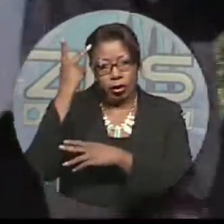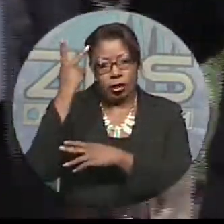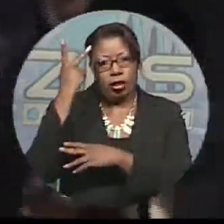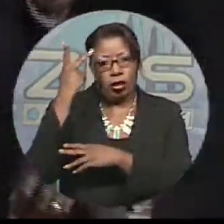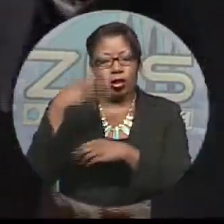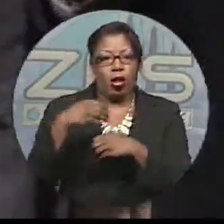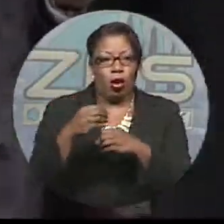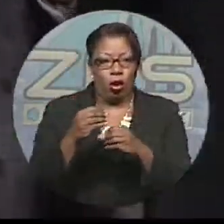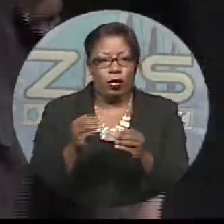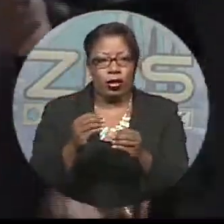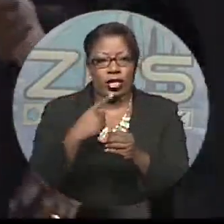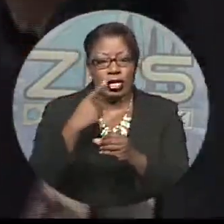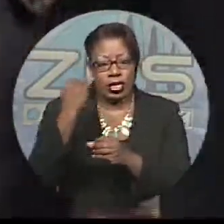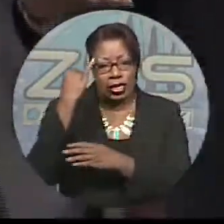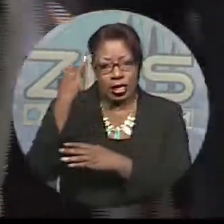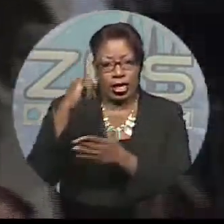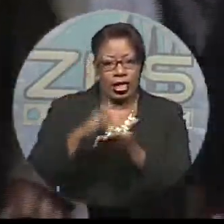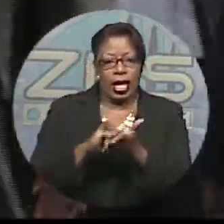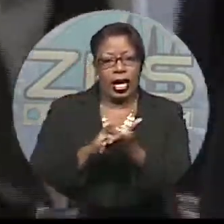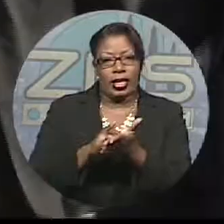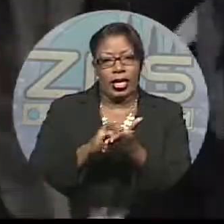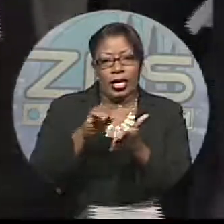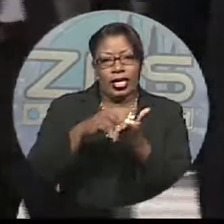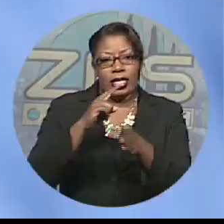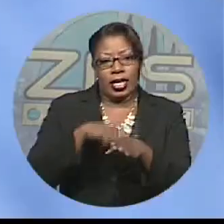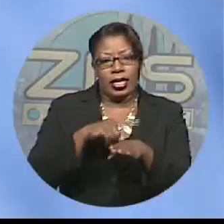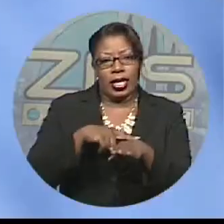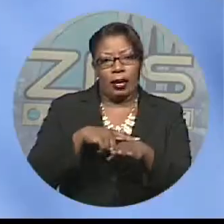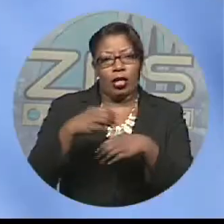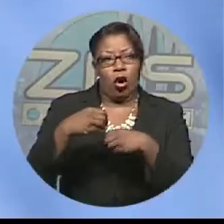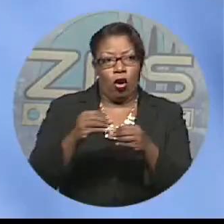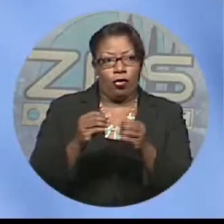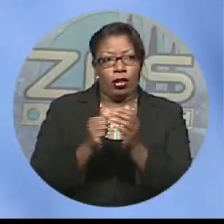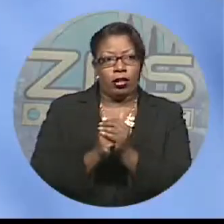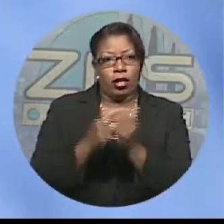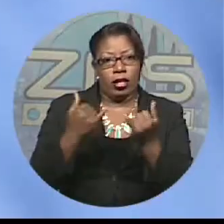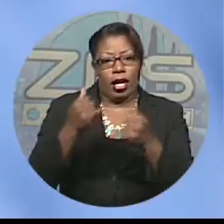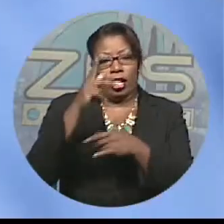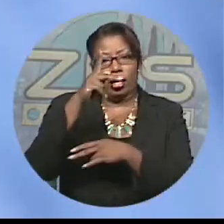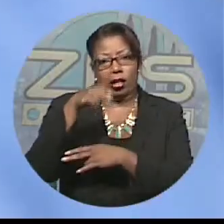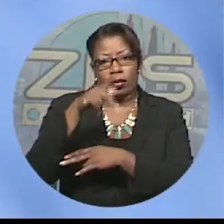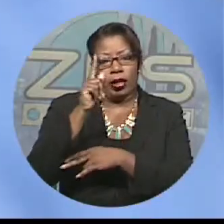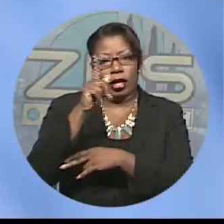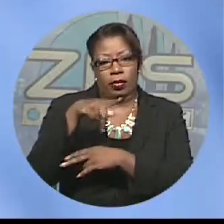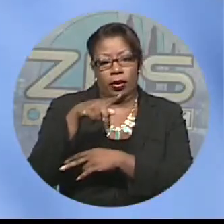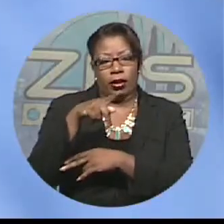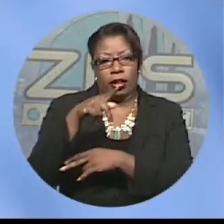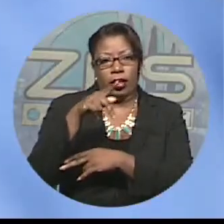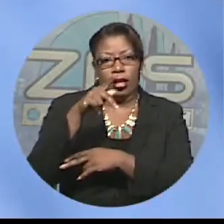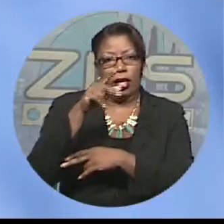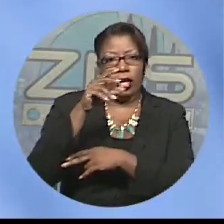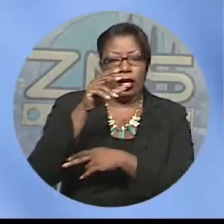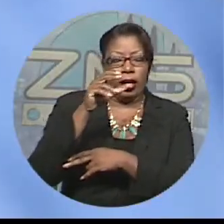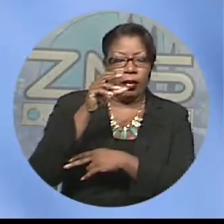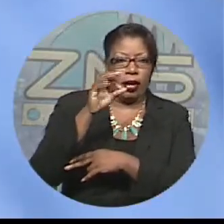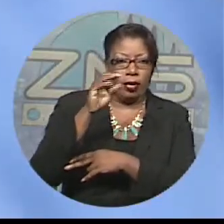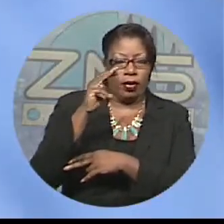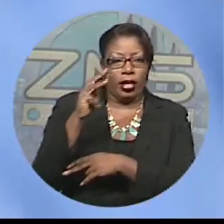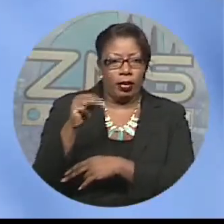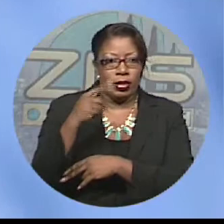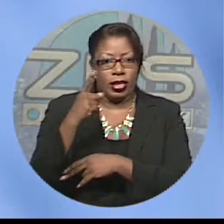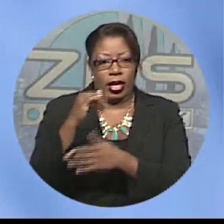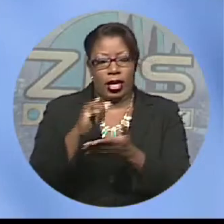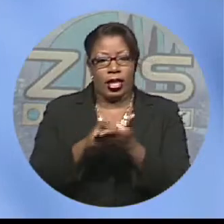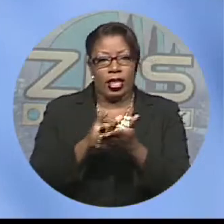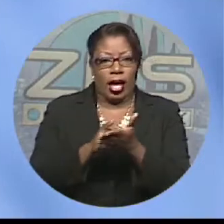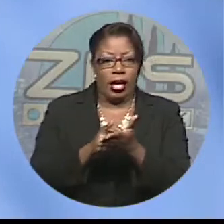He often suggested that this would be his last term in office. But Chairman of the PLP, Bradley Roberts, had also commented that if former Prime Minister